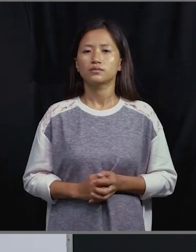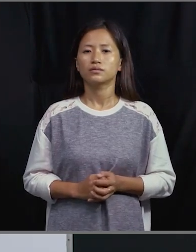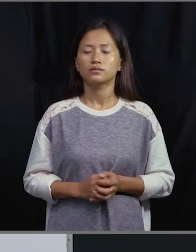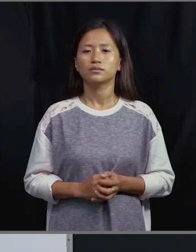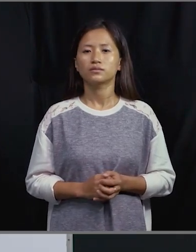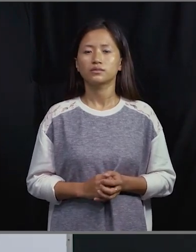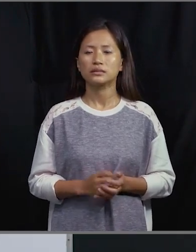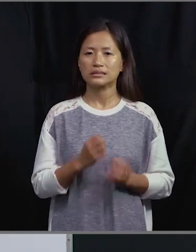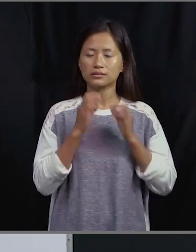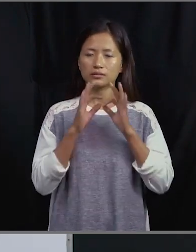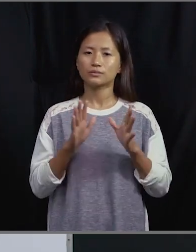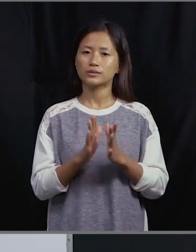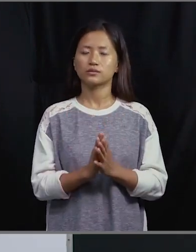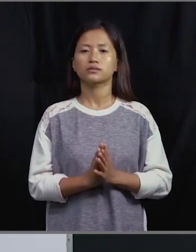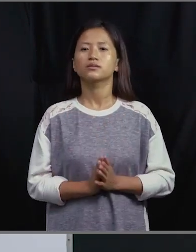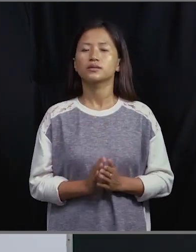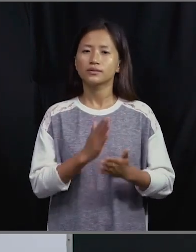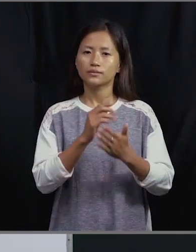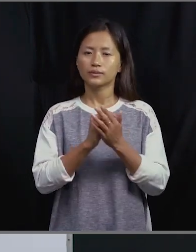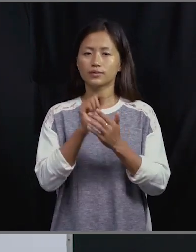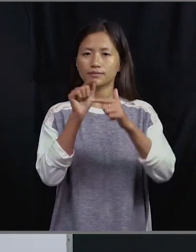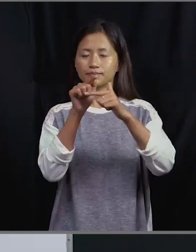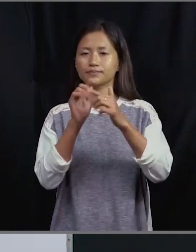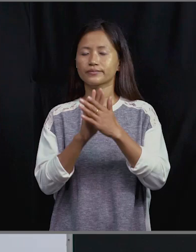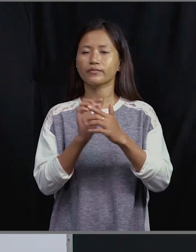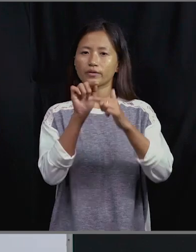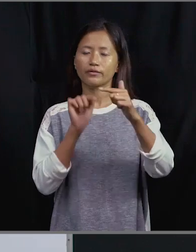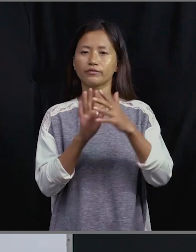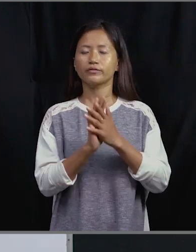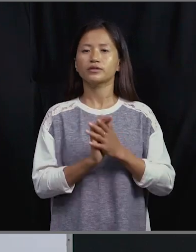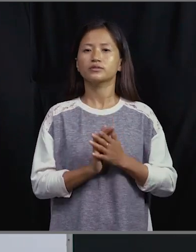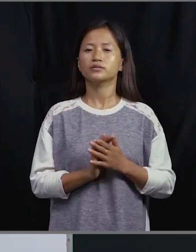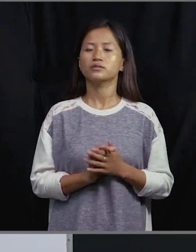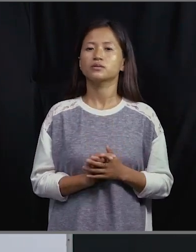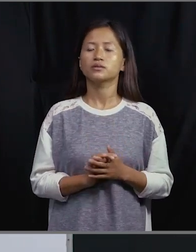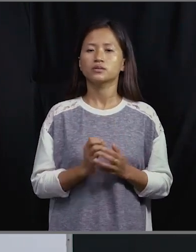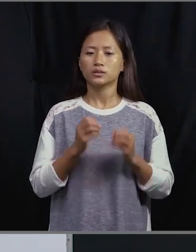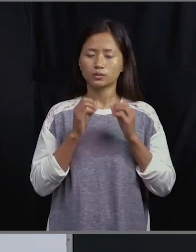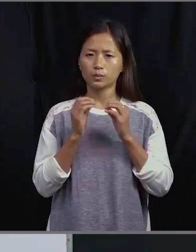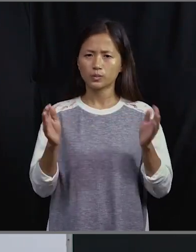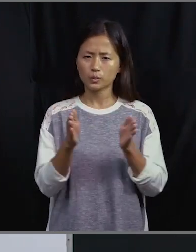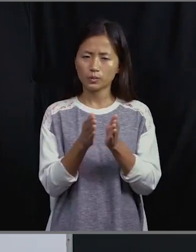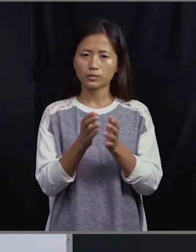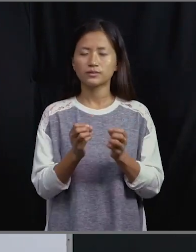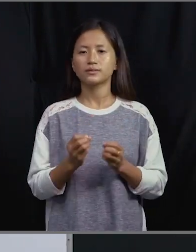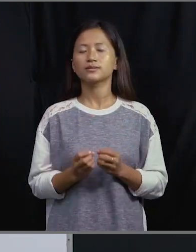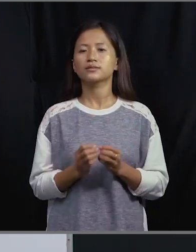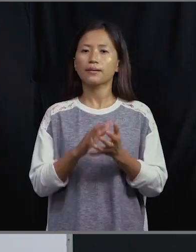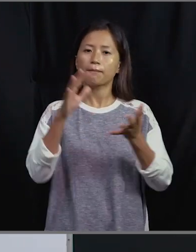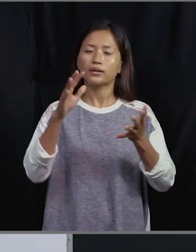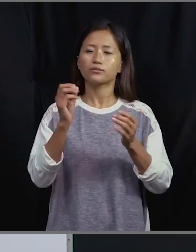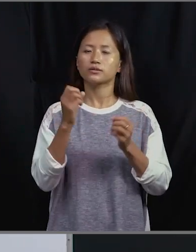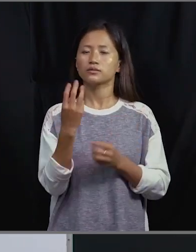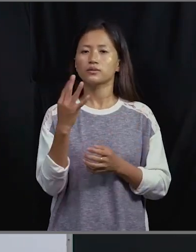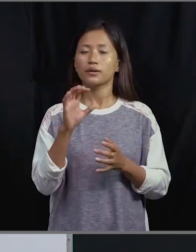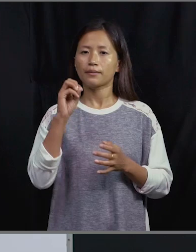To find the simplest atomic ratio, we divide these atomic ratios by the smallest one among them. Now we have only 2 here, and the